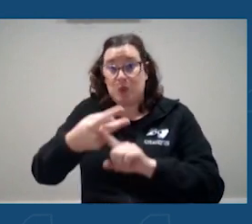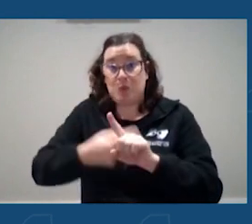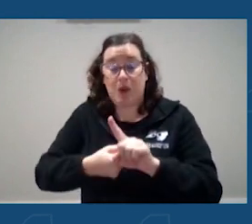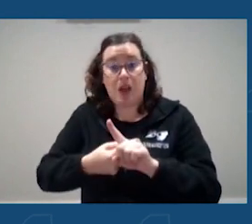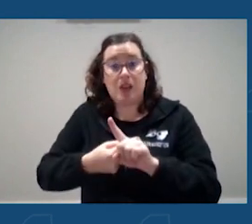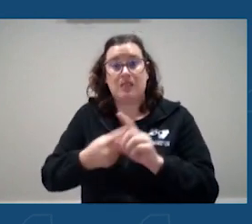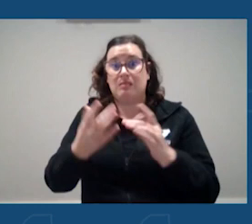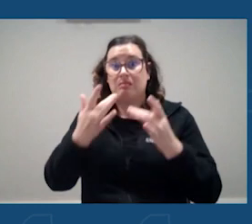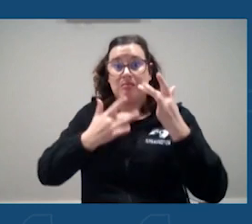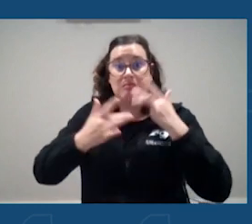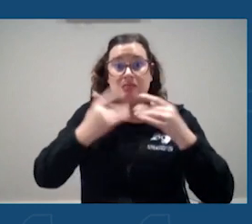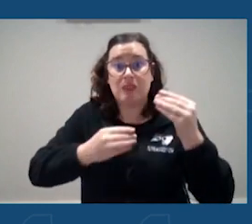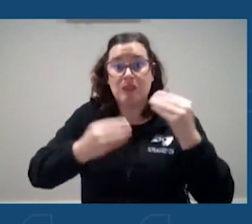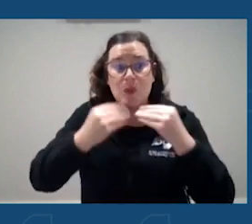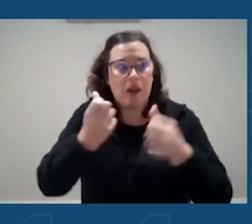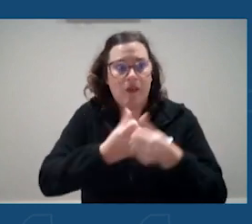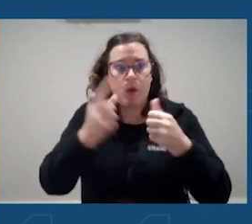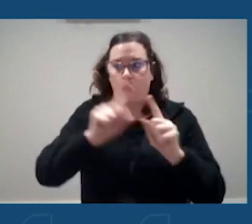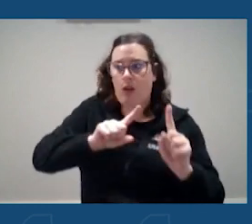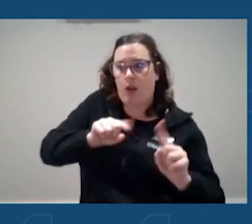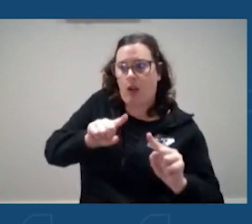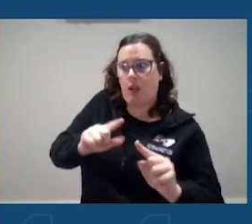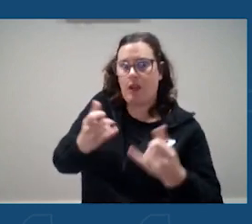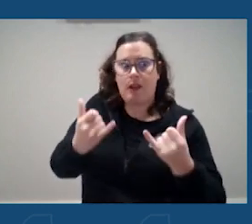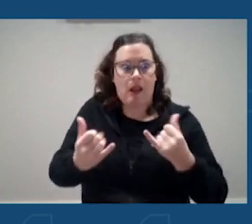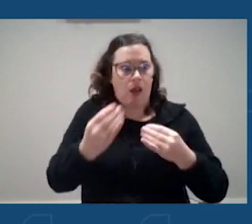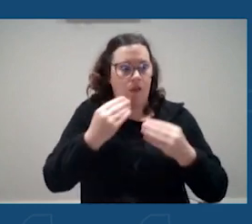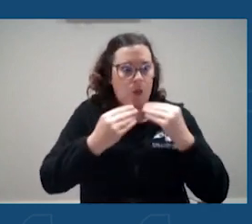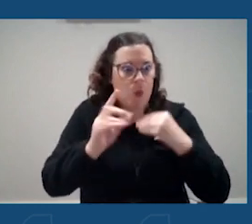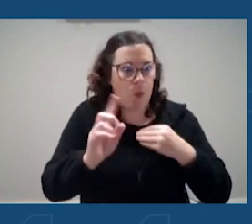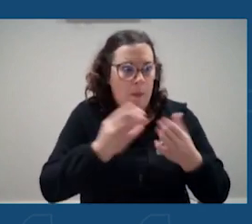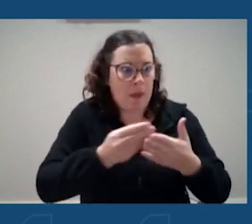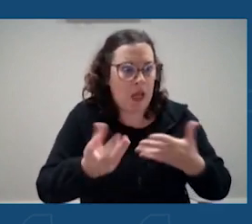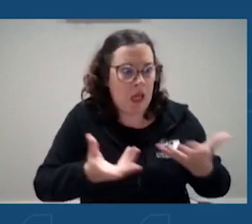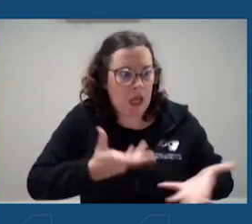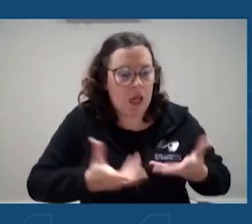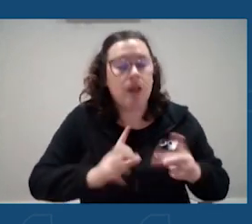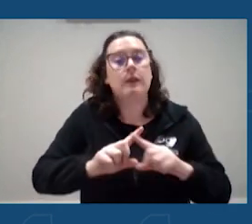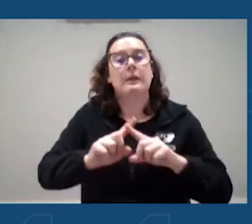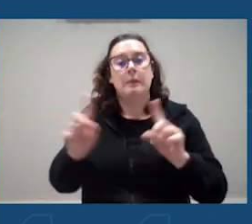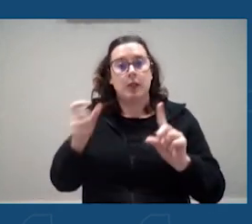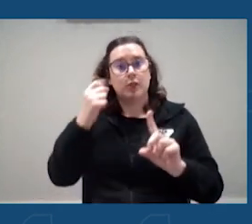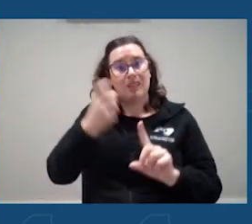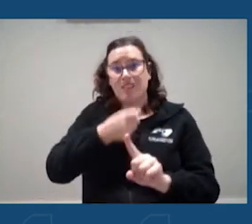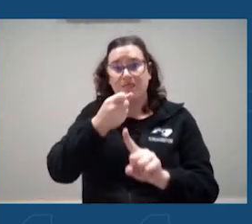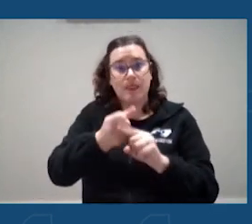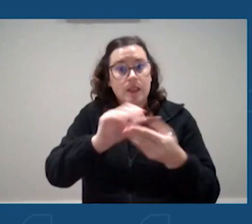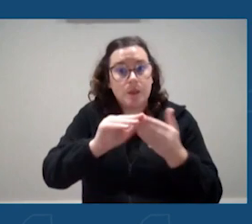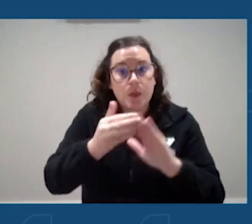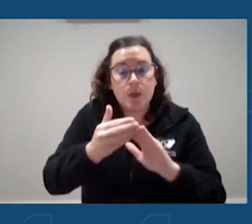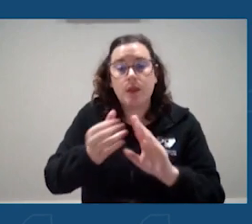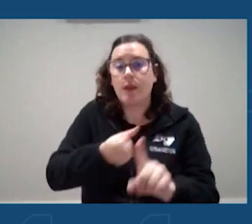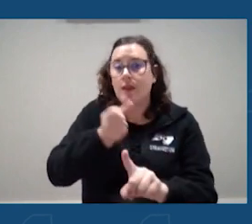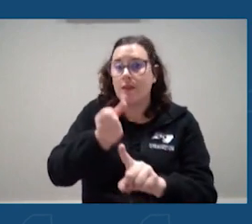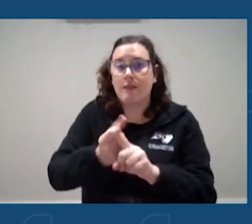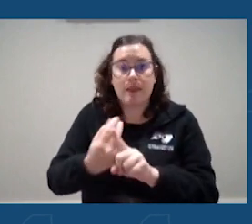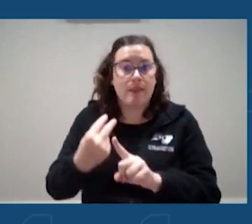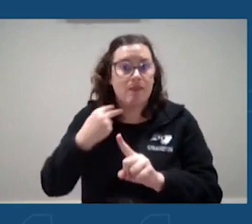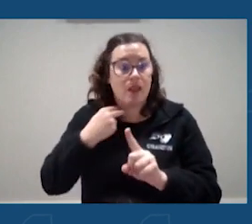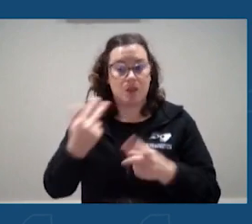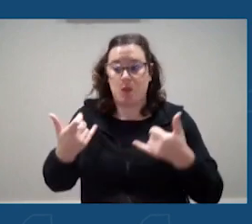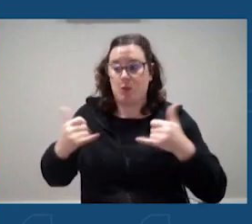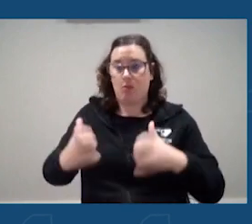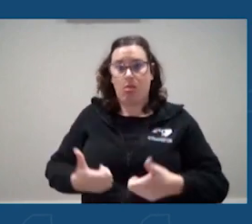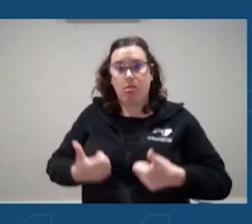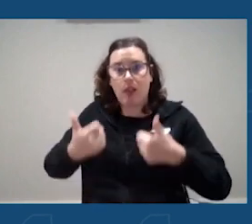This was our grocery store. And I still, we talk about the effect on a community and the victims left behind. People are still